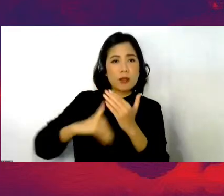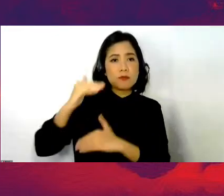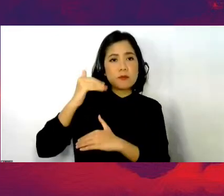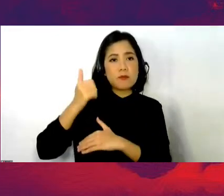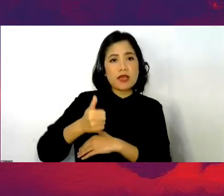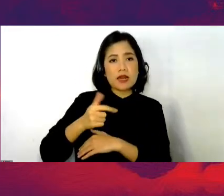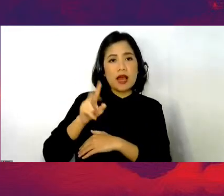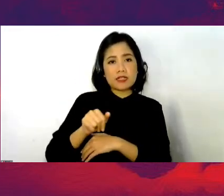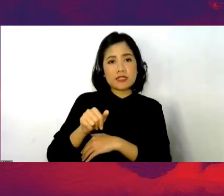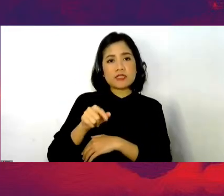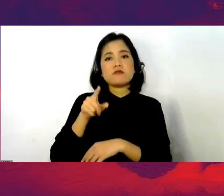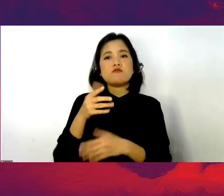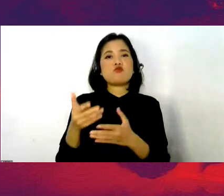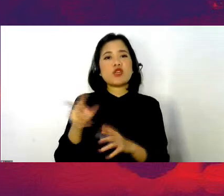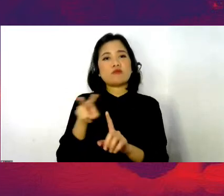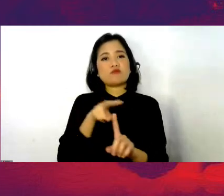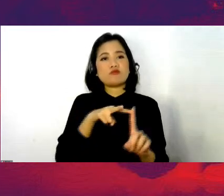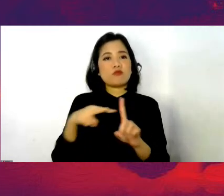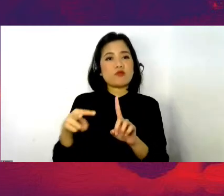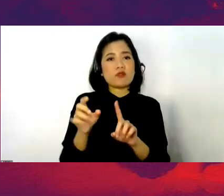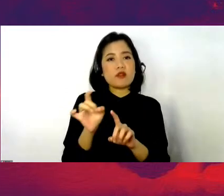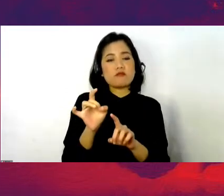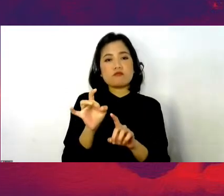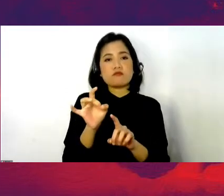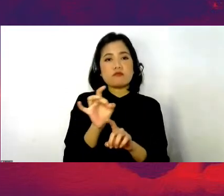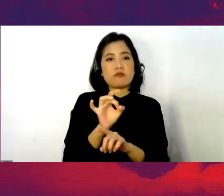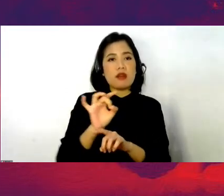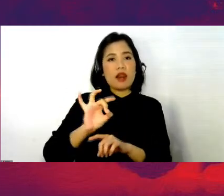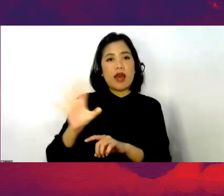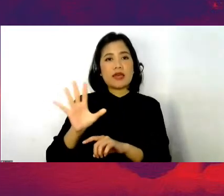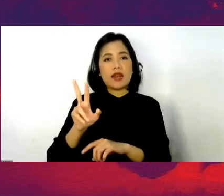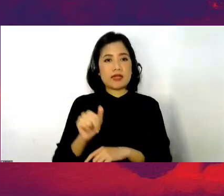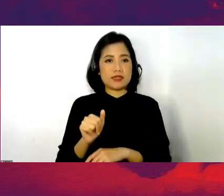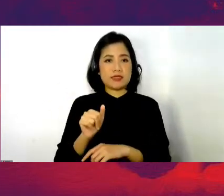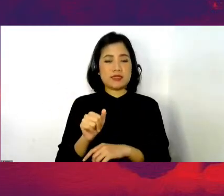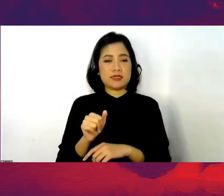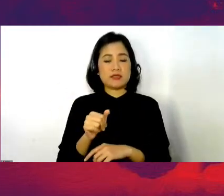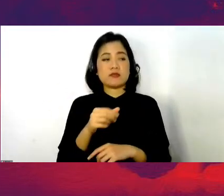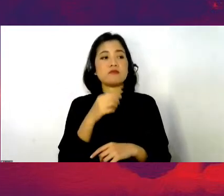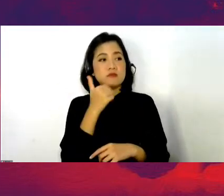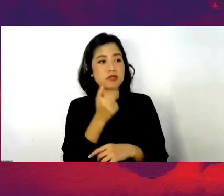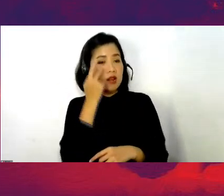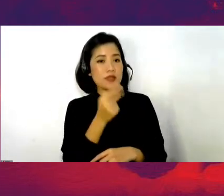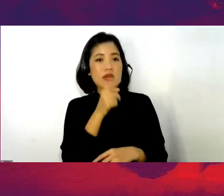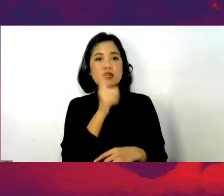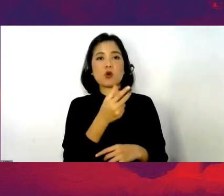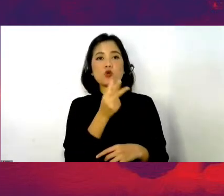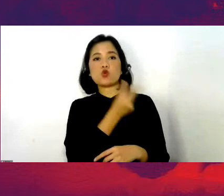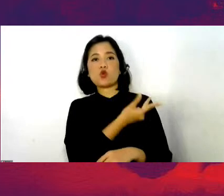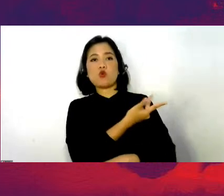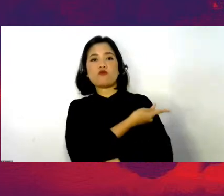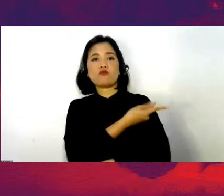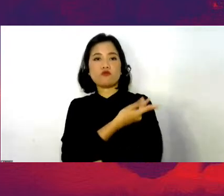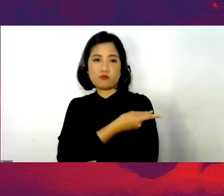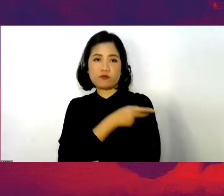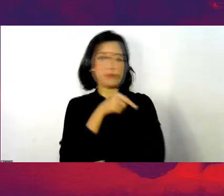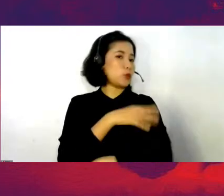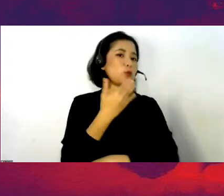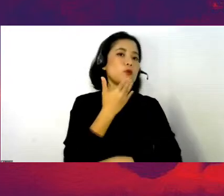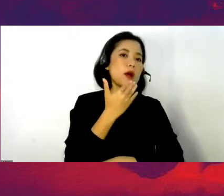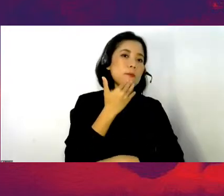difference actually. How we found out that to vaccinate people is not really as easy as jabbing